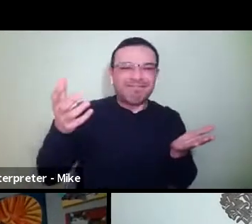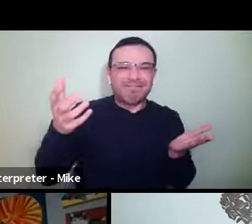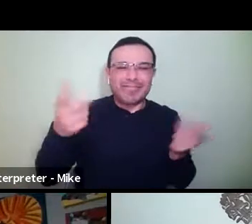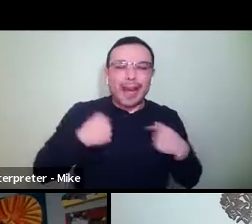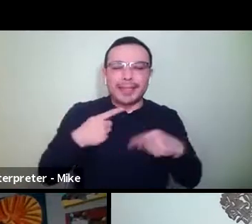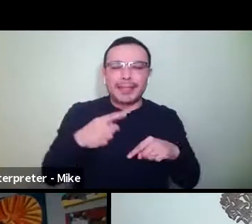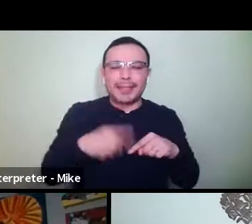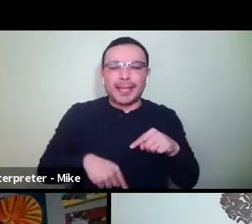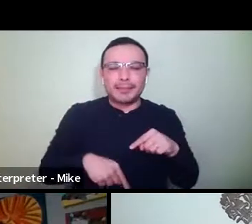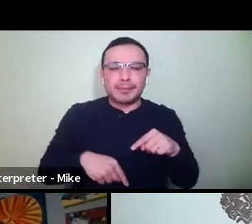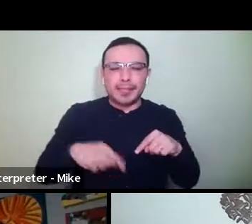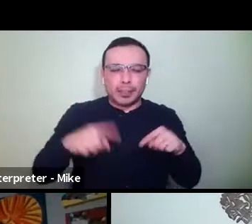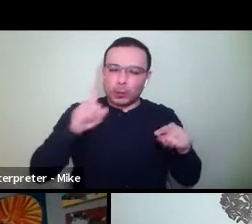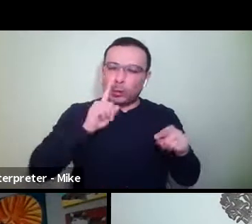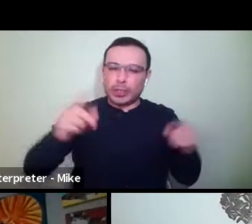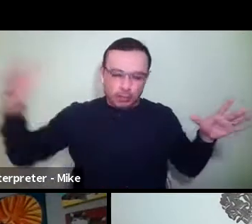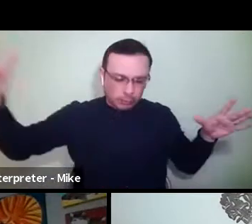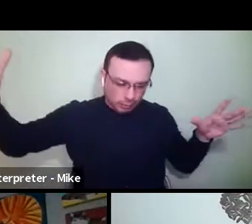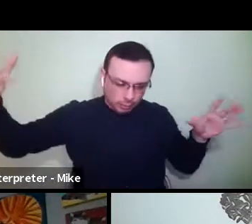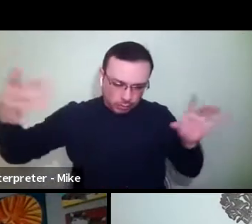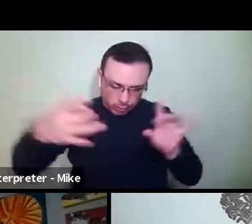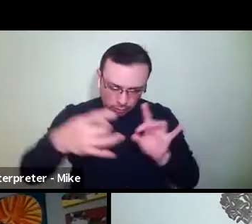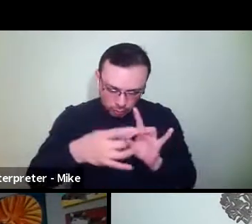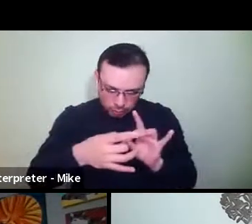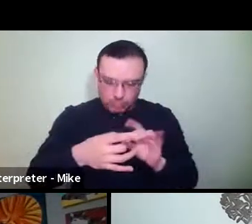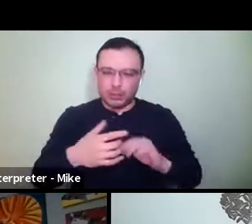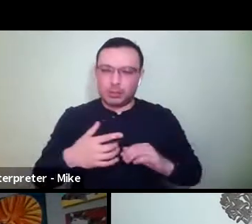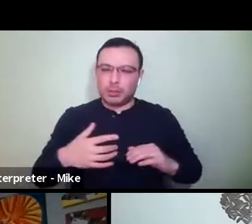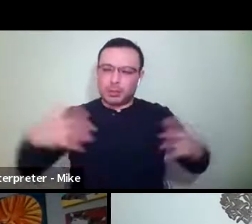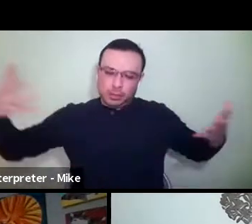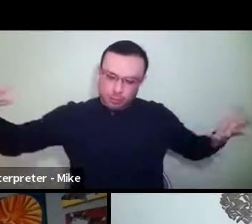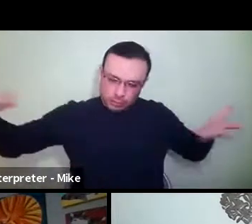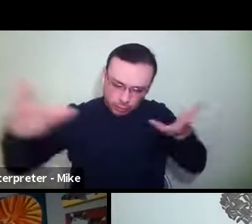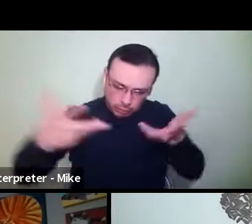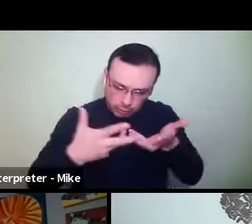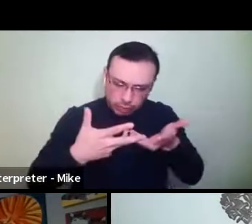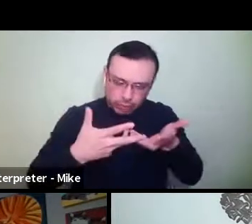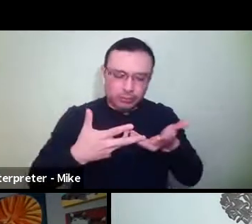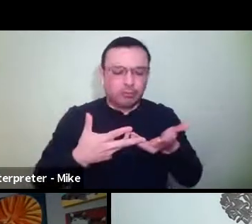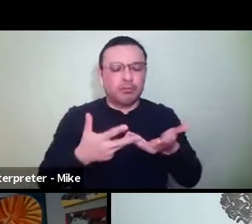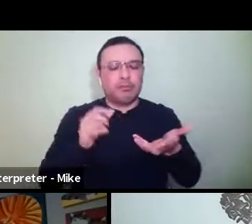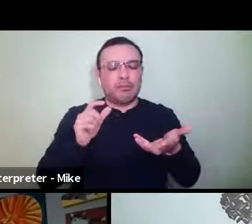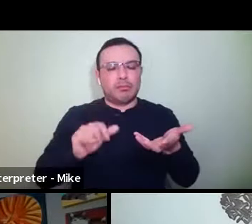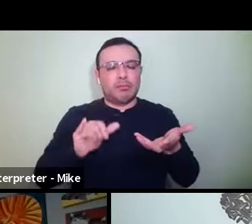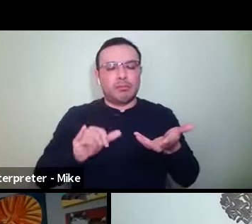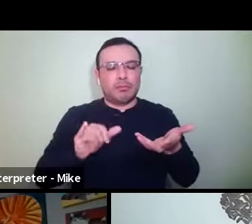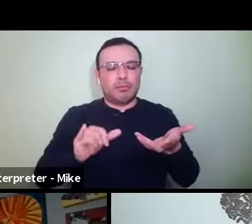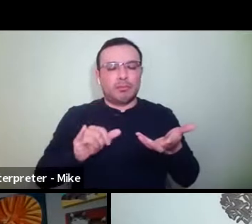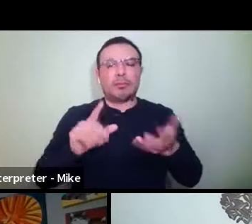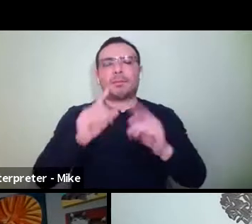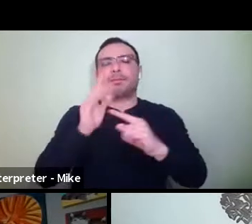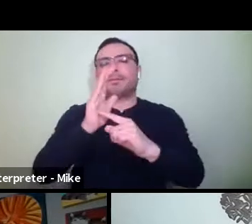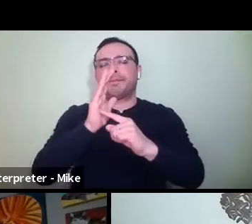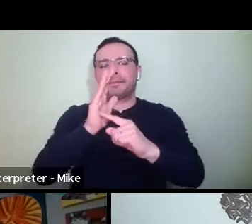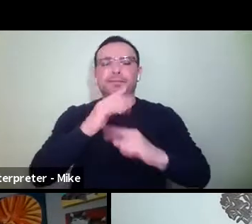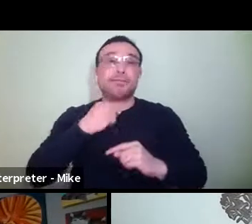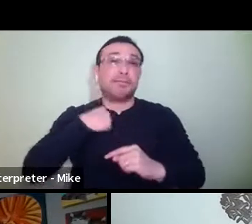technology or tool would help an autistic person to function better in the